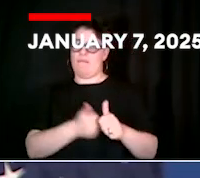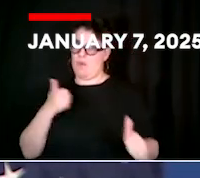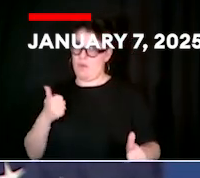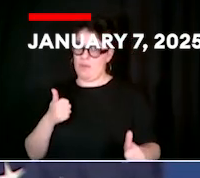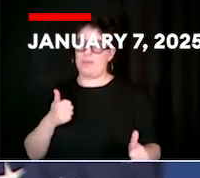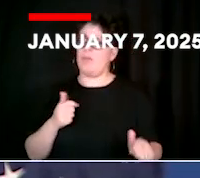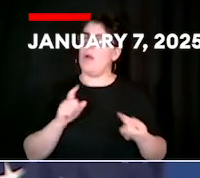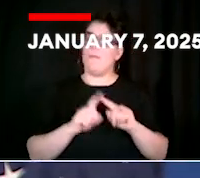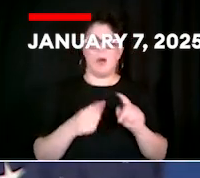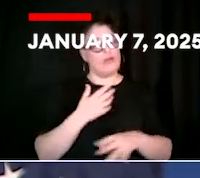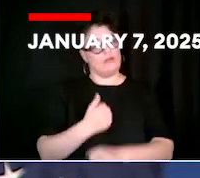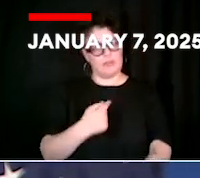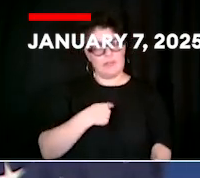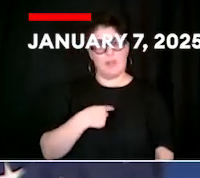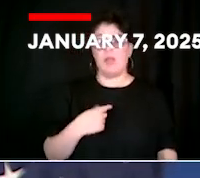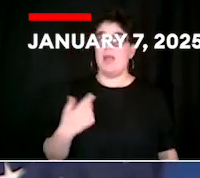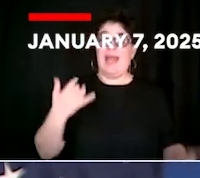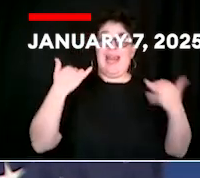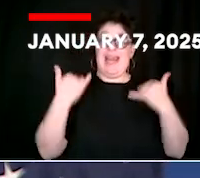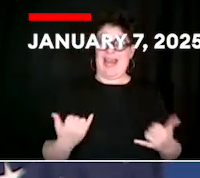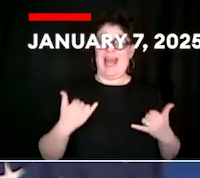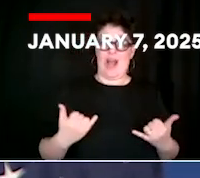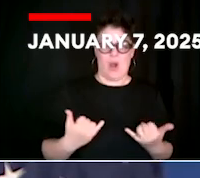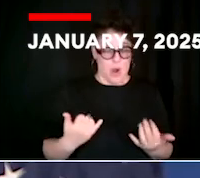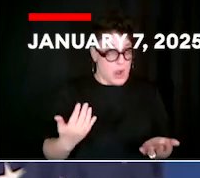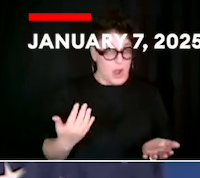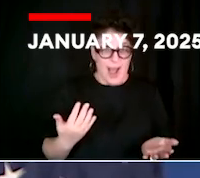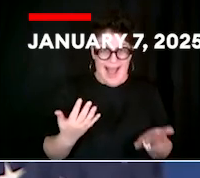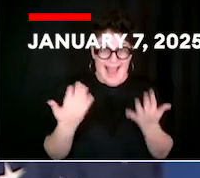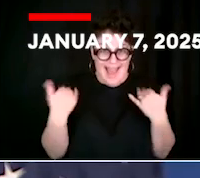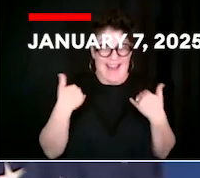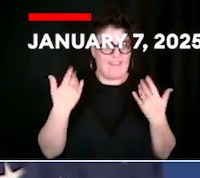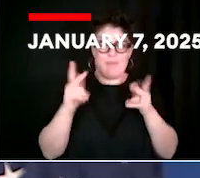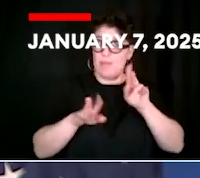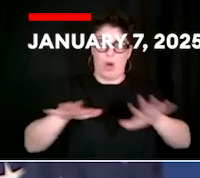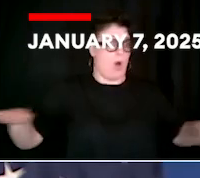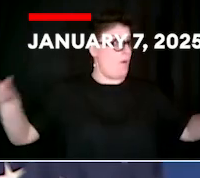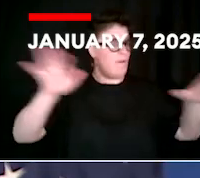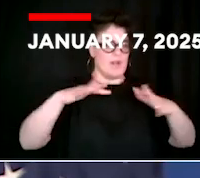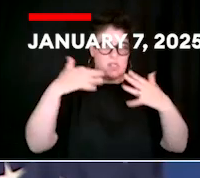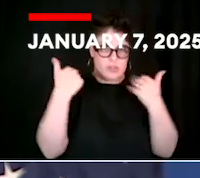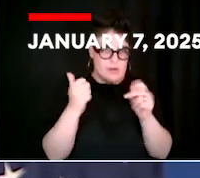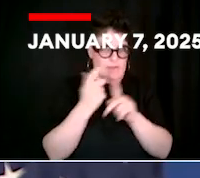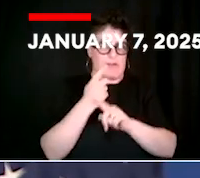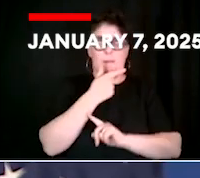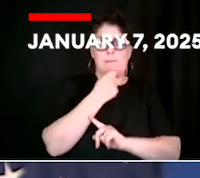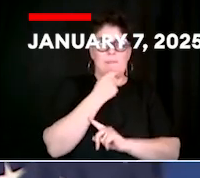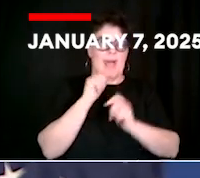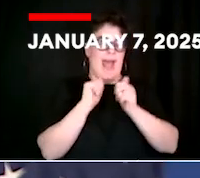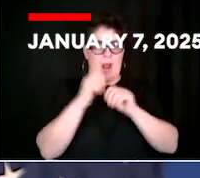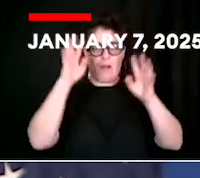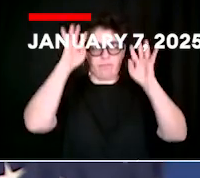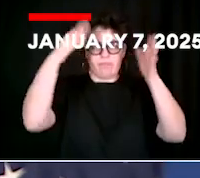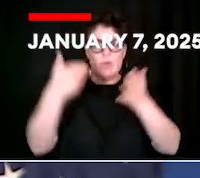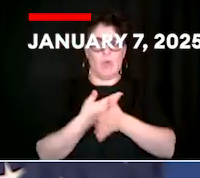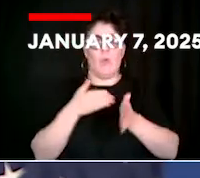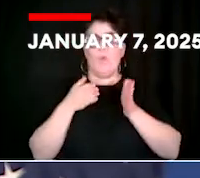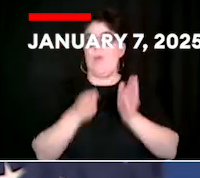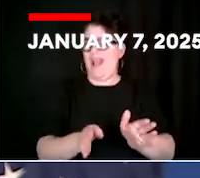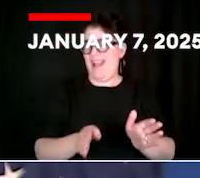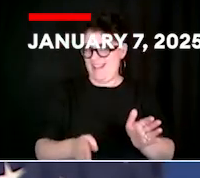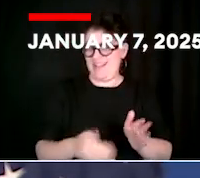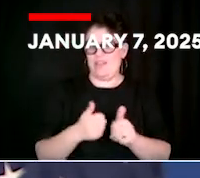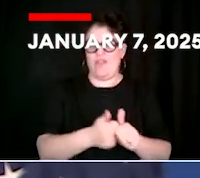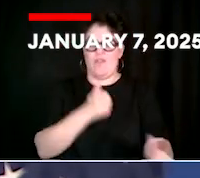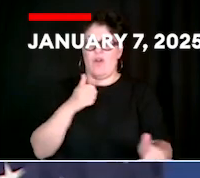trust me, right now as we sit, there's somebody's trying to figure out a way to circumvent the process. I saw someone wrote an article today of how they put